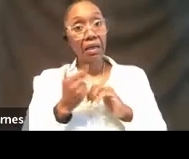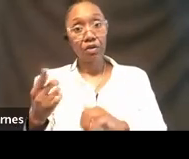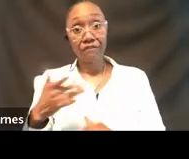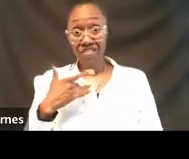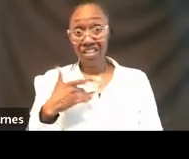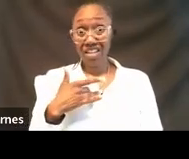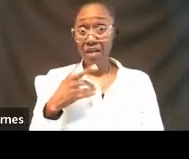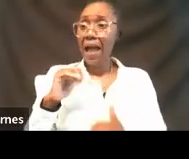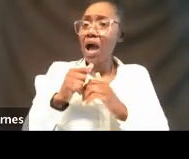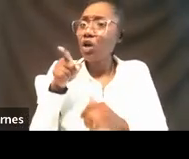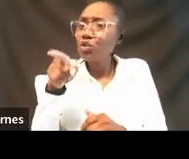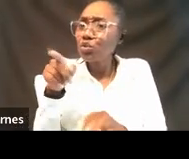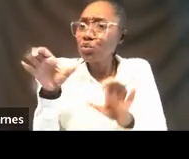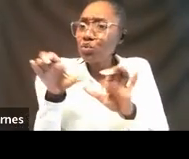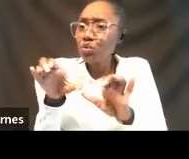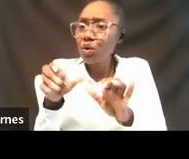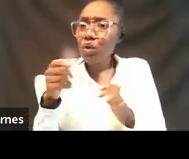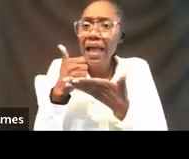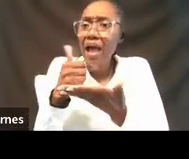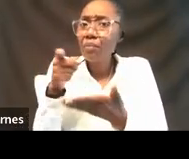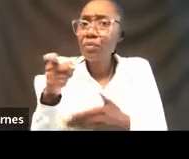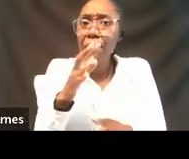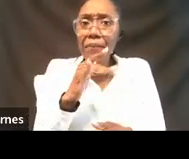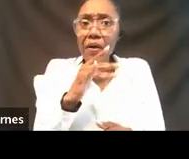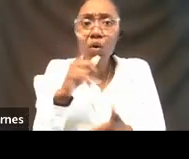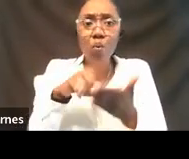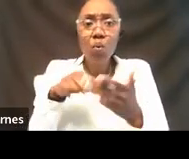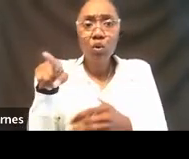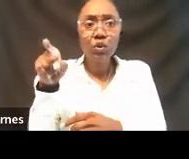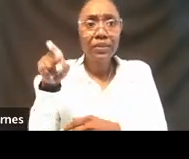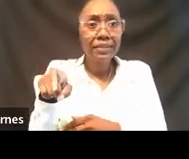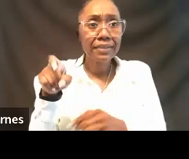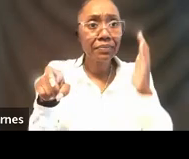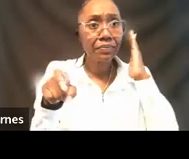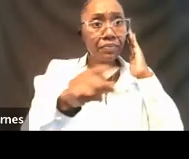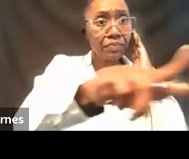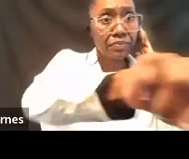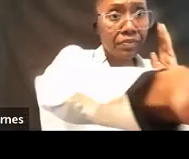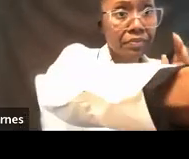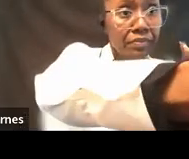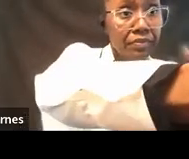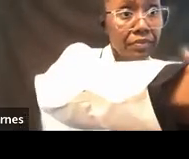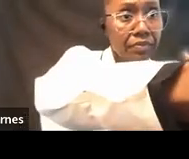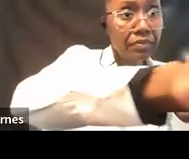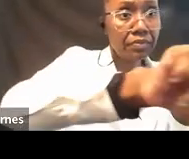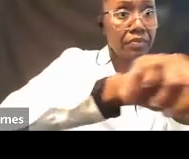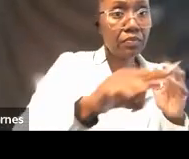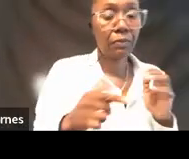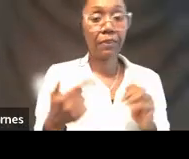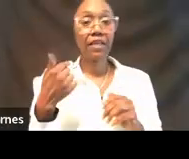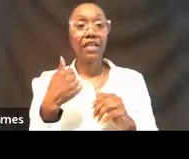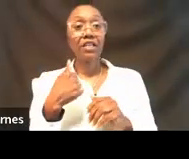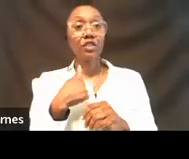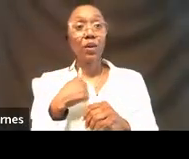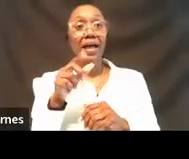how can we help you? What do you need? Sometimes asking parents what they needed got me the